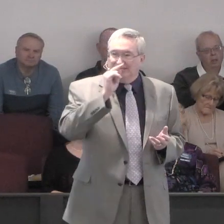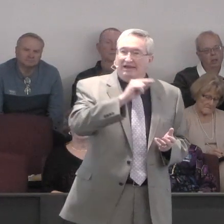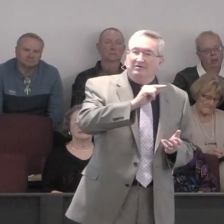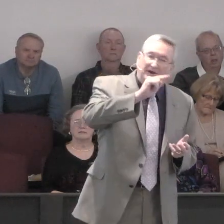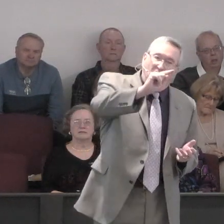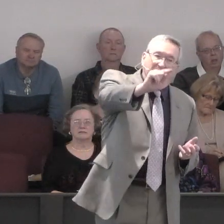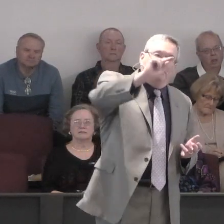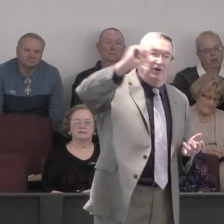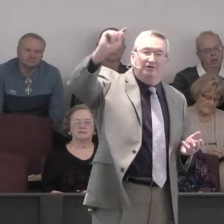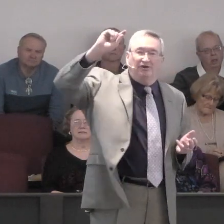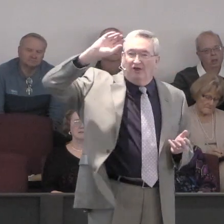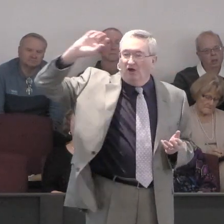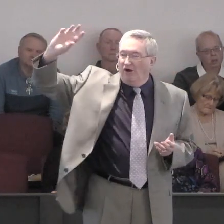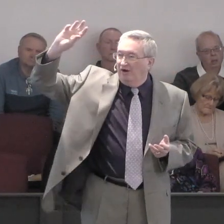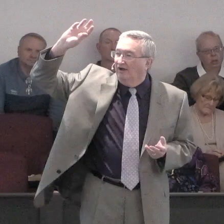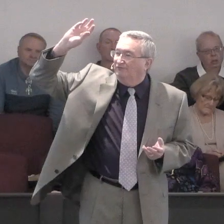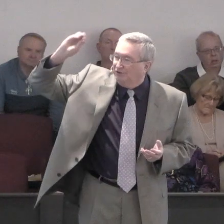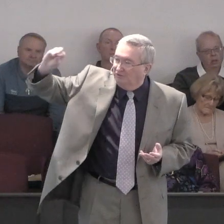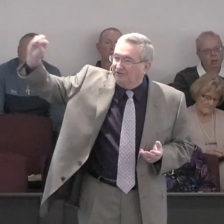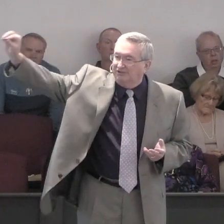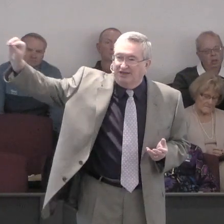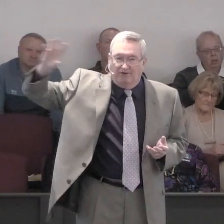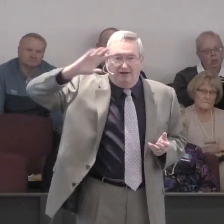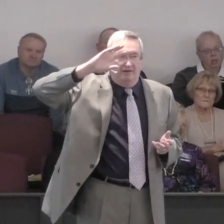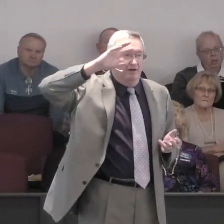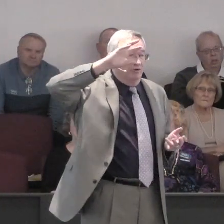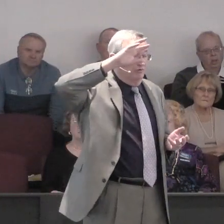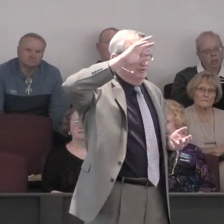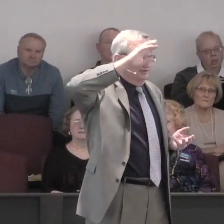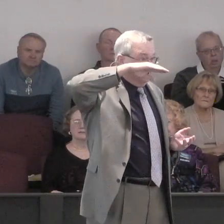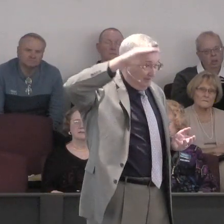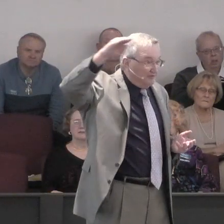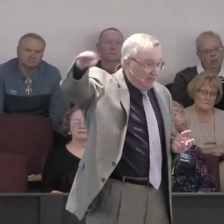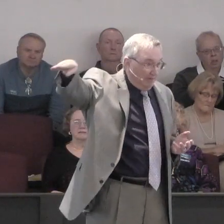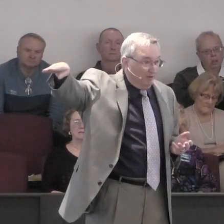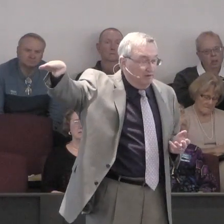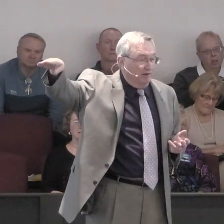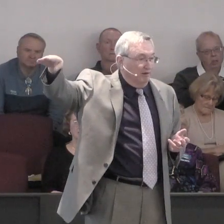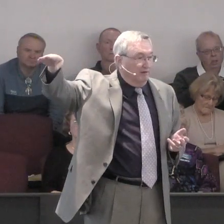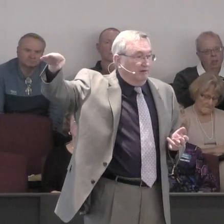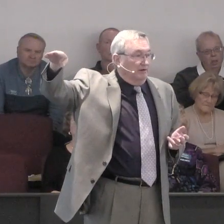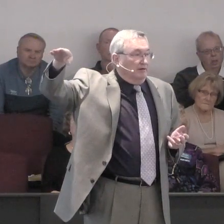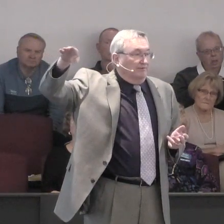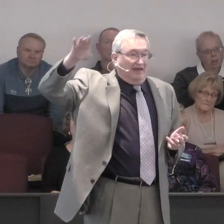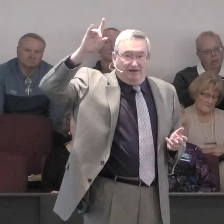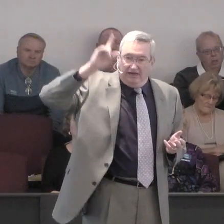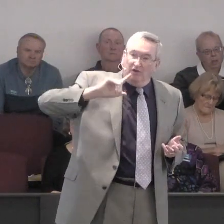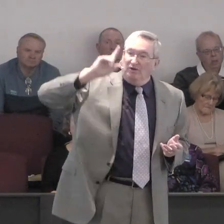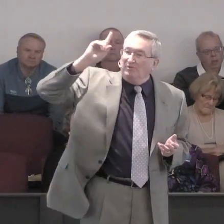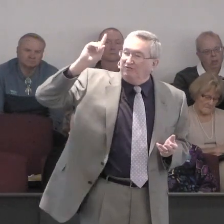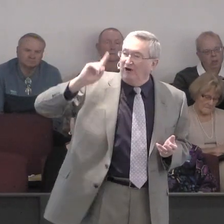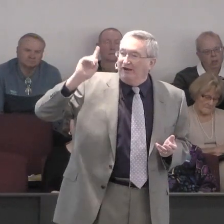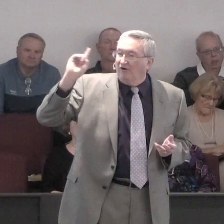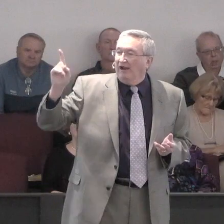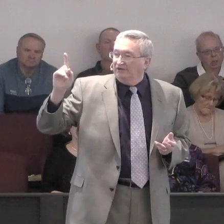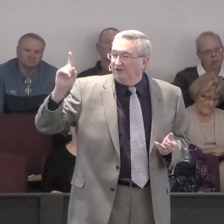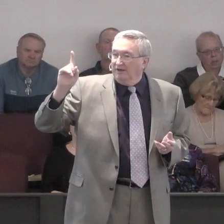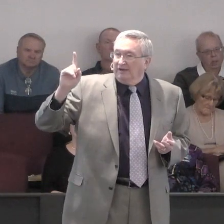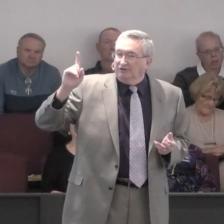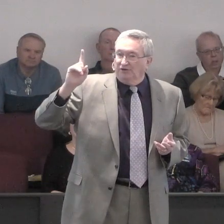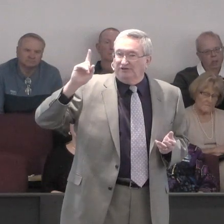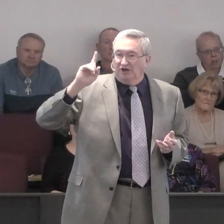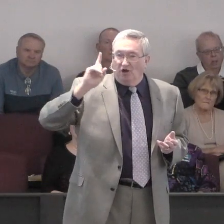that Satan had already put into the heart of Judas Iscariot, who was the son of Simon, that he would betray